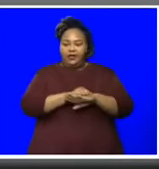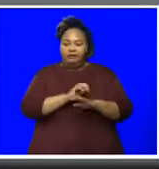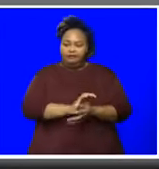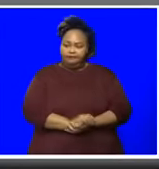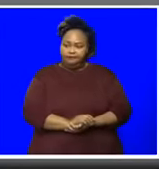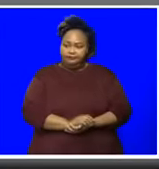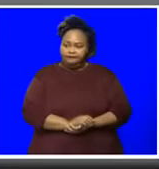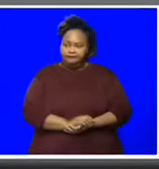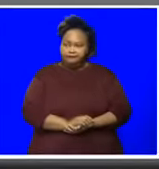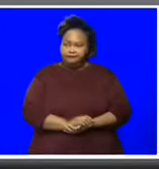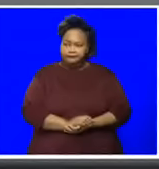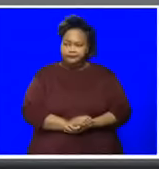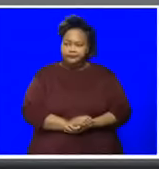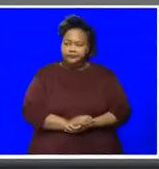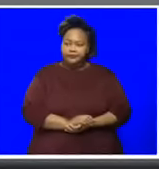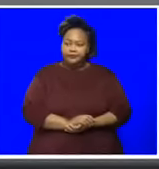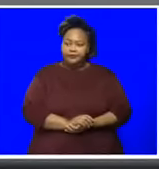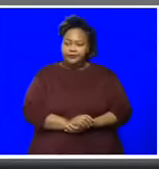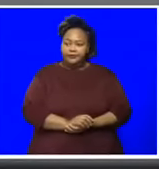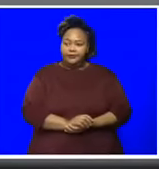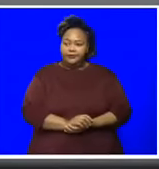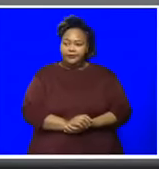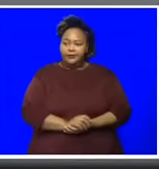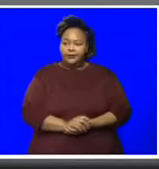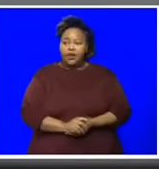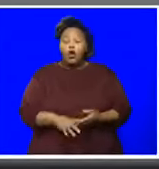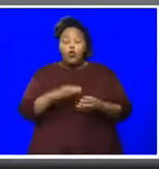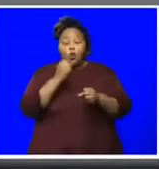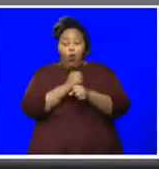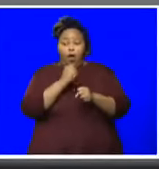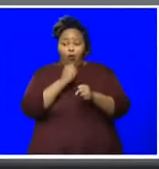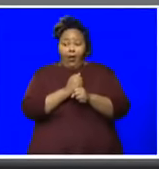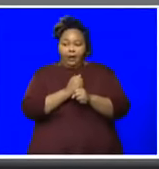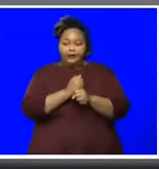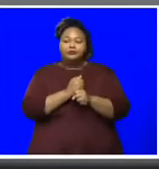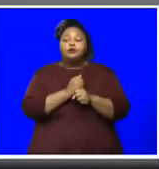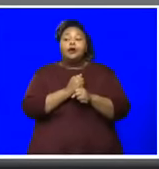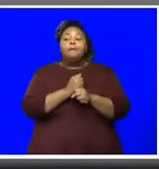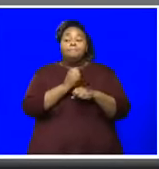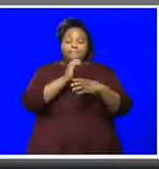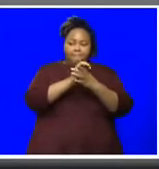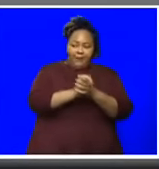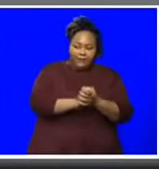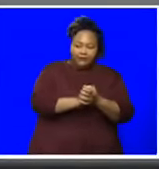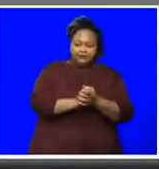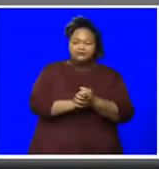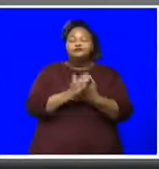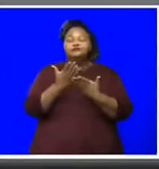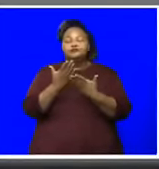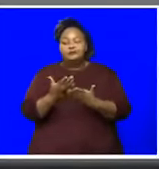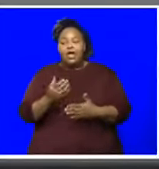says we deeply understand the challenges that face us,